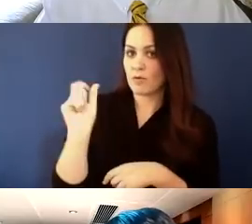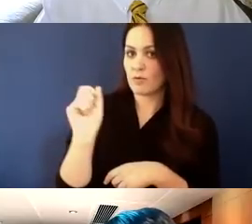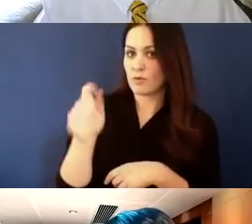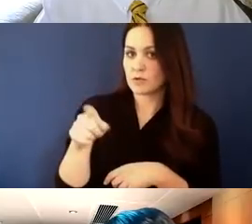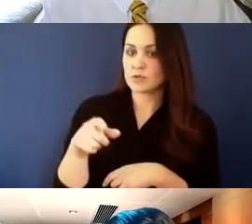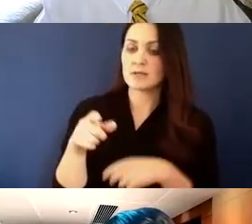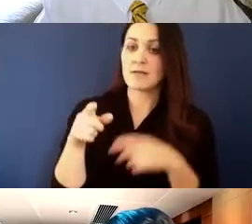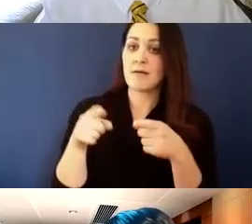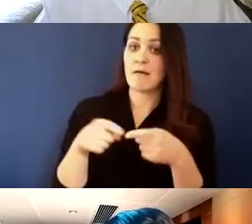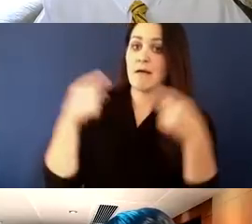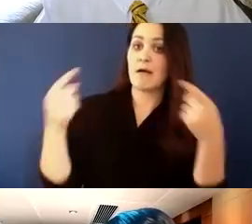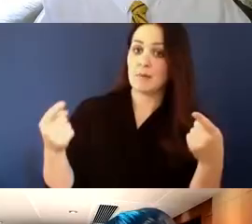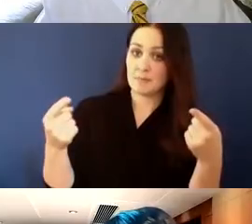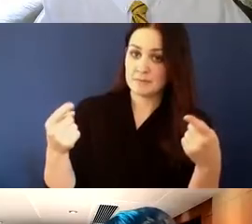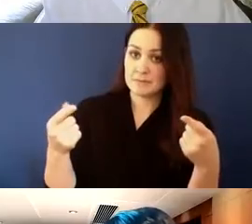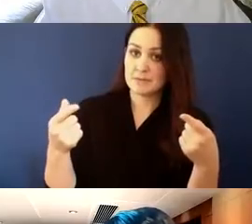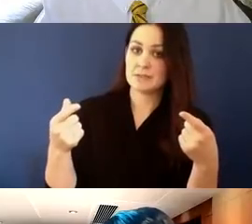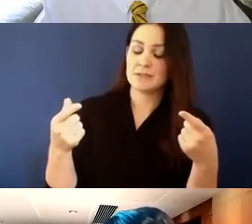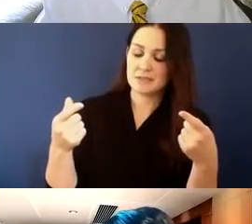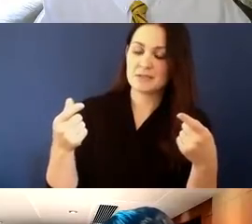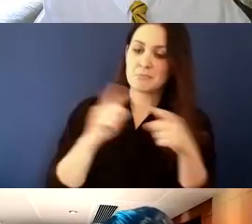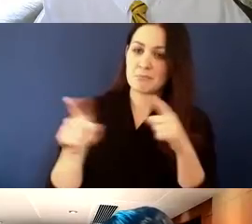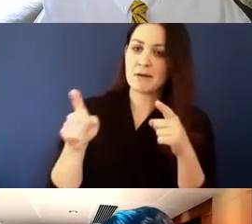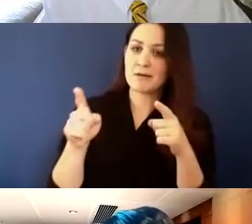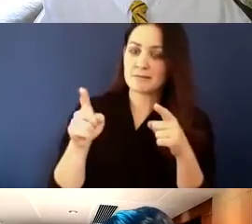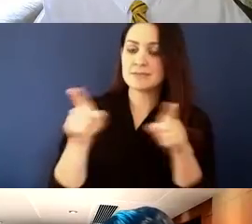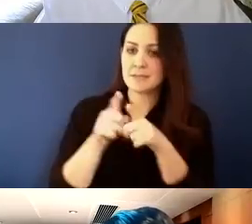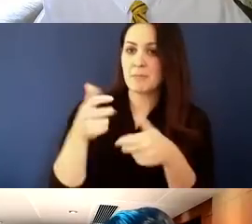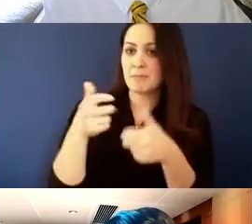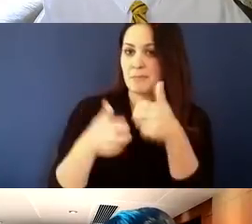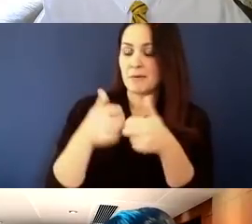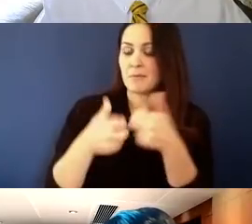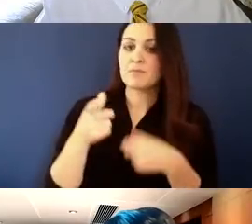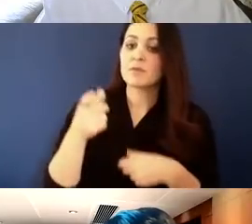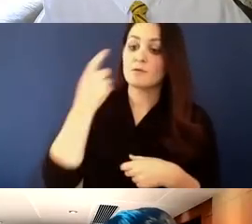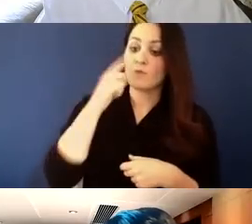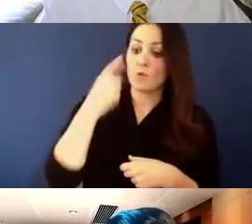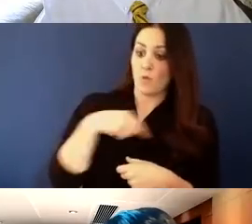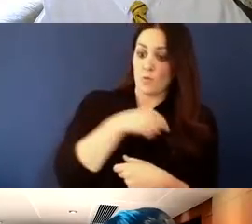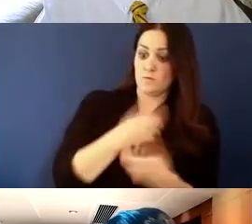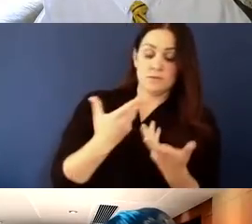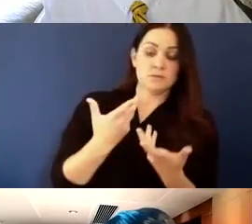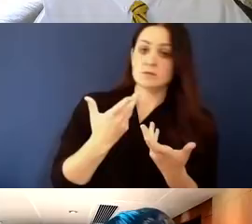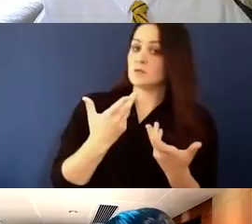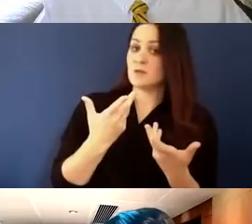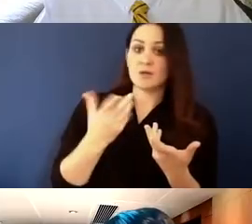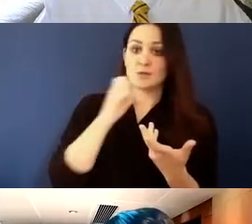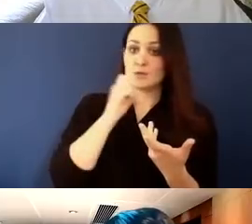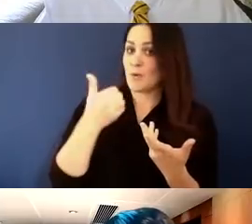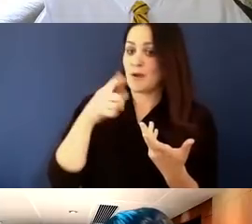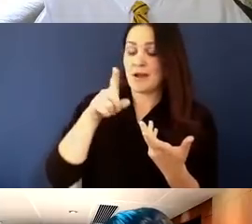of the opposite side of the same issue, we have a question. For those of us who do not have to worry about childcare and are